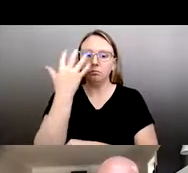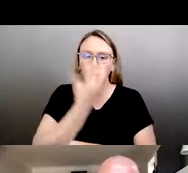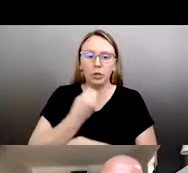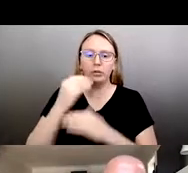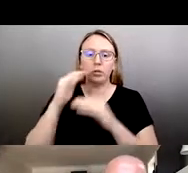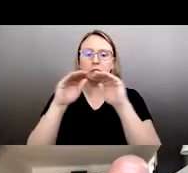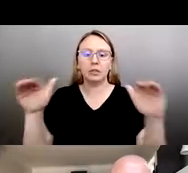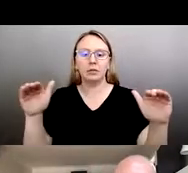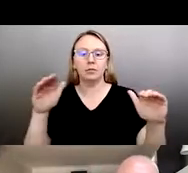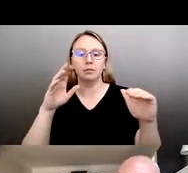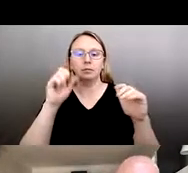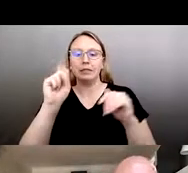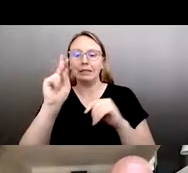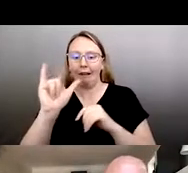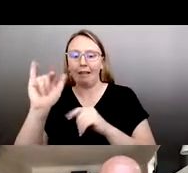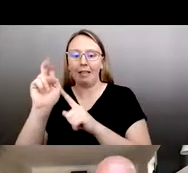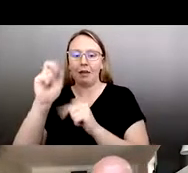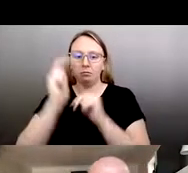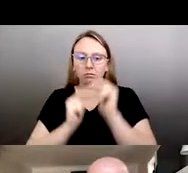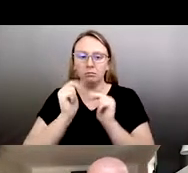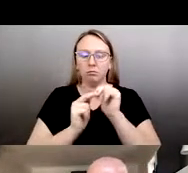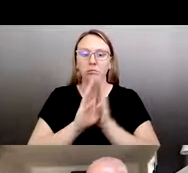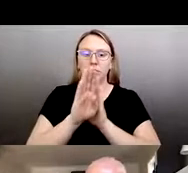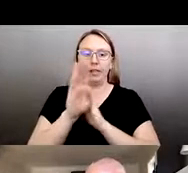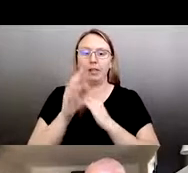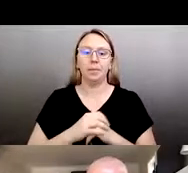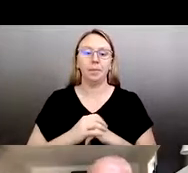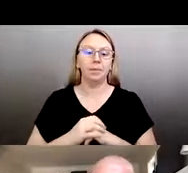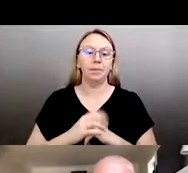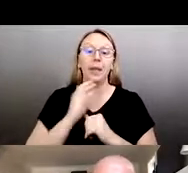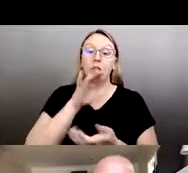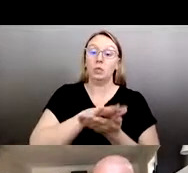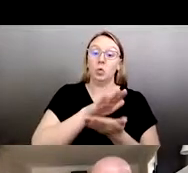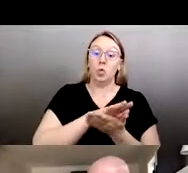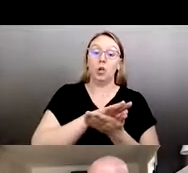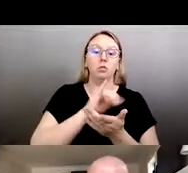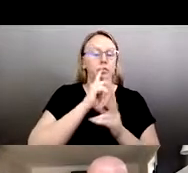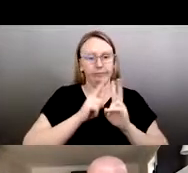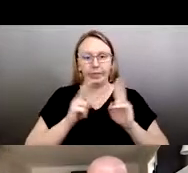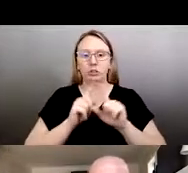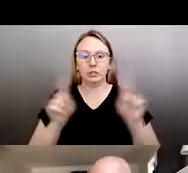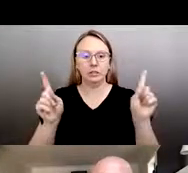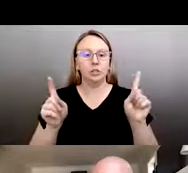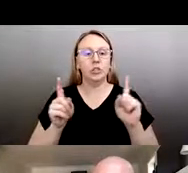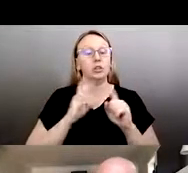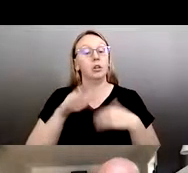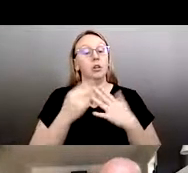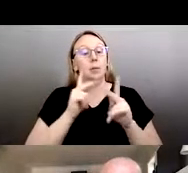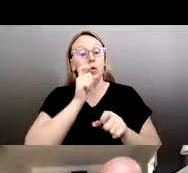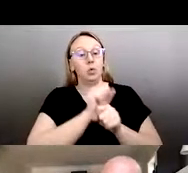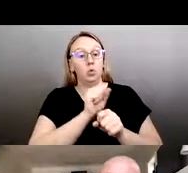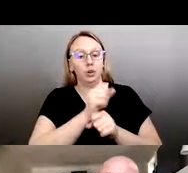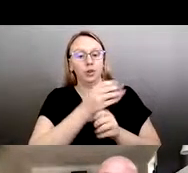the school itself was also very different. All of the classes that happened at the Art Institute, at the School of the Art Institute, were in the museum